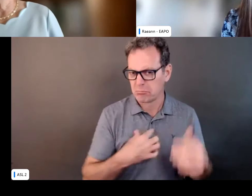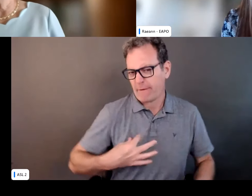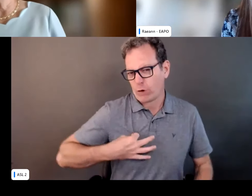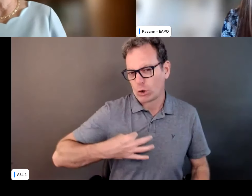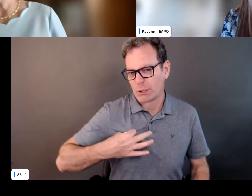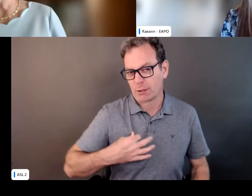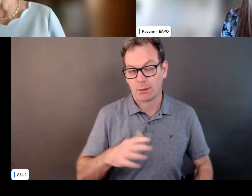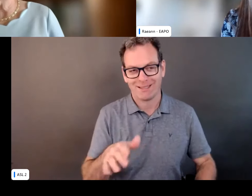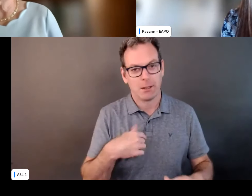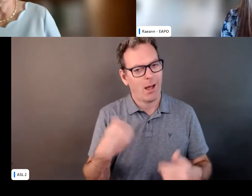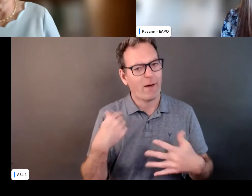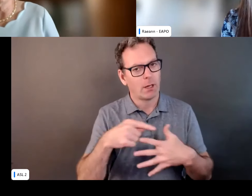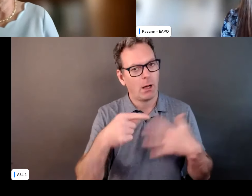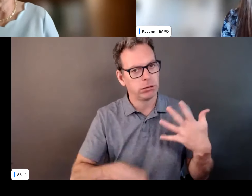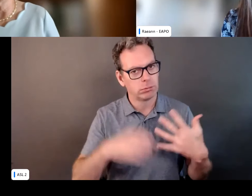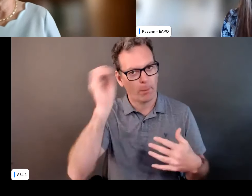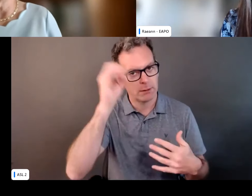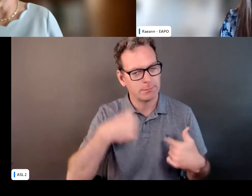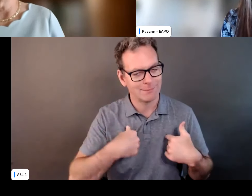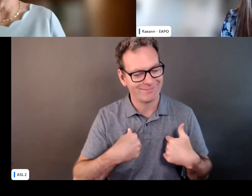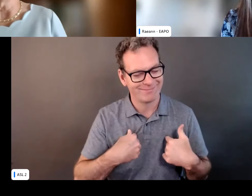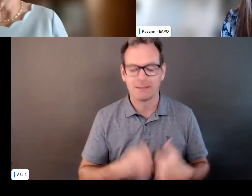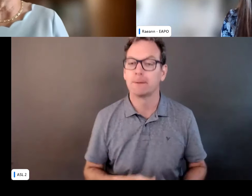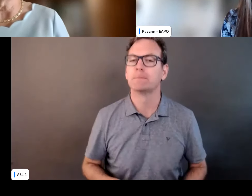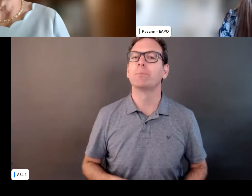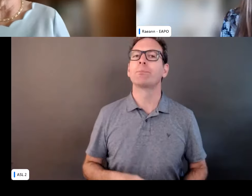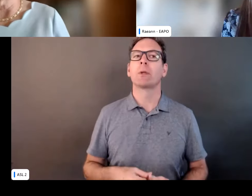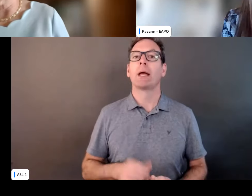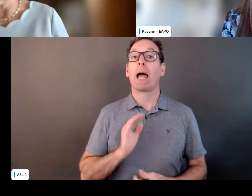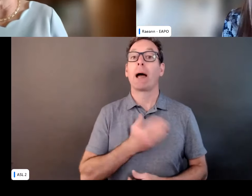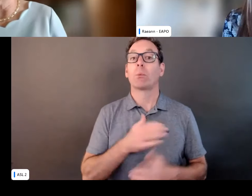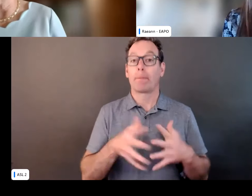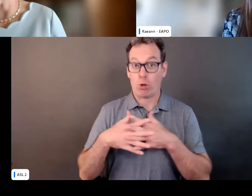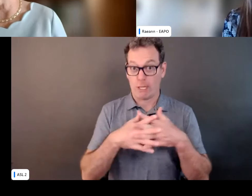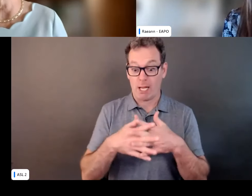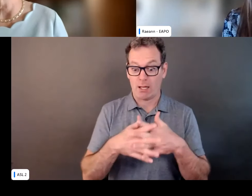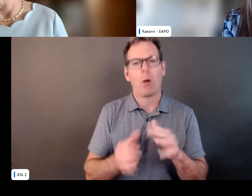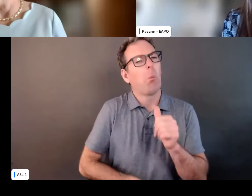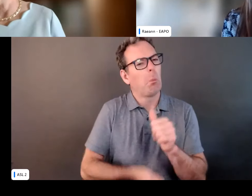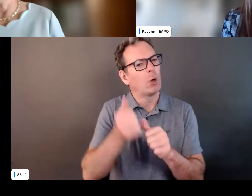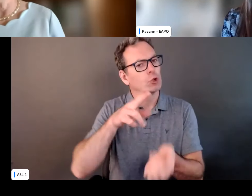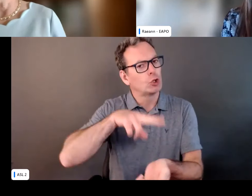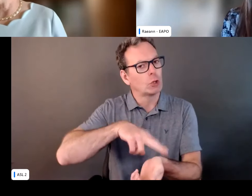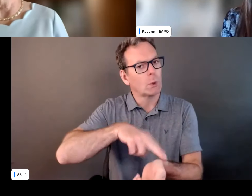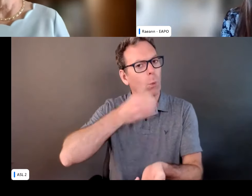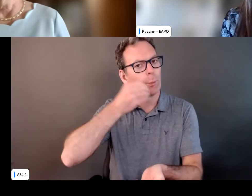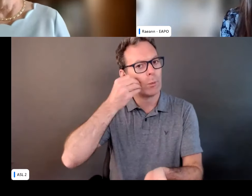So in the US, many of our nursing homes are for profit. And